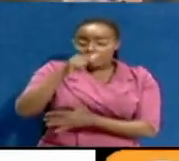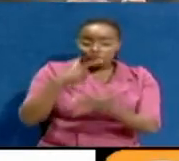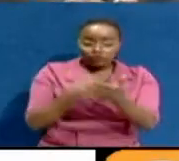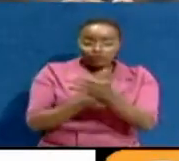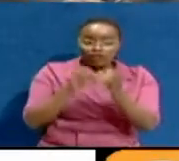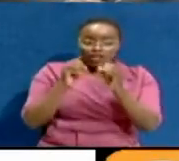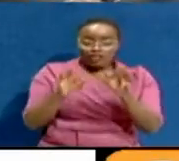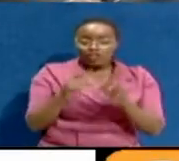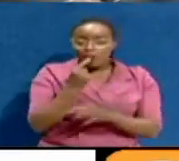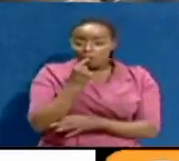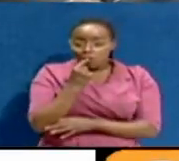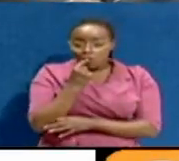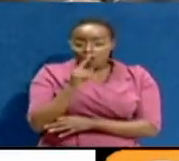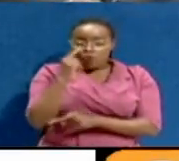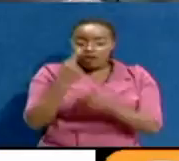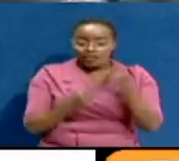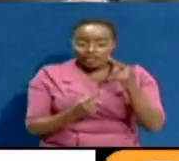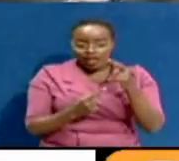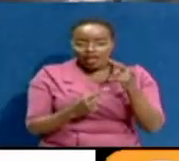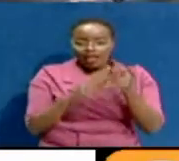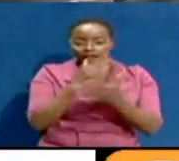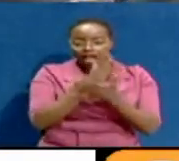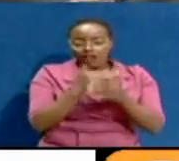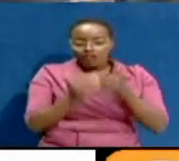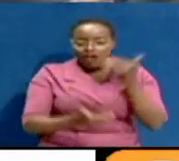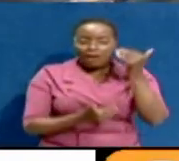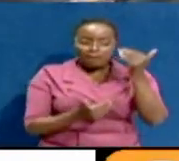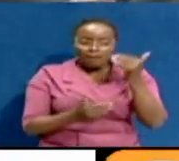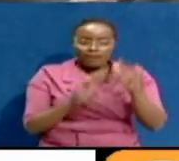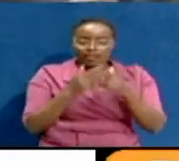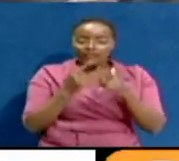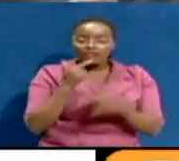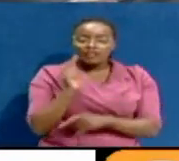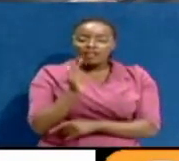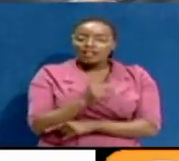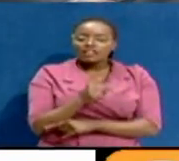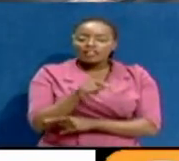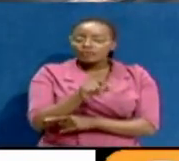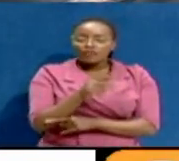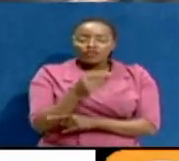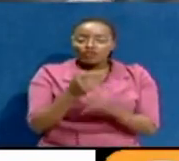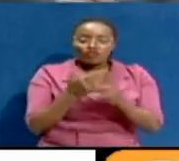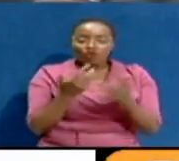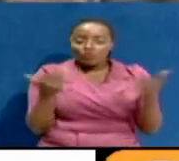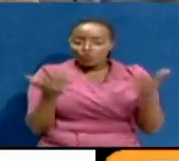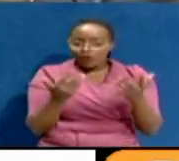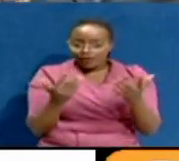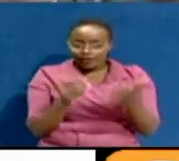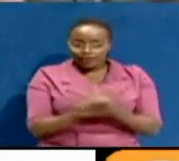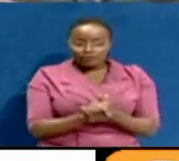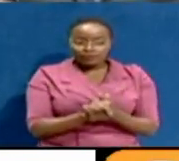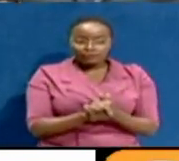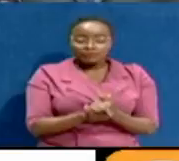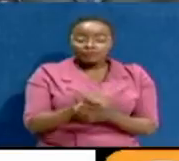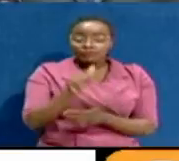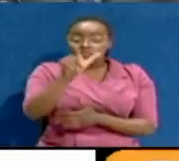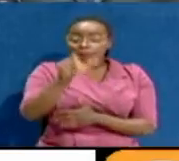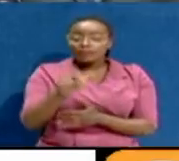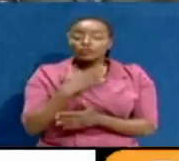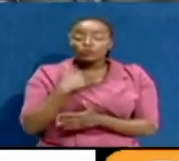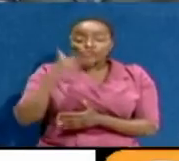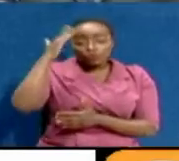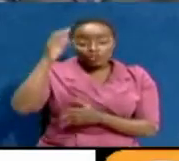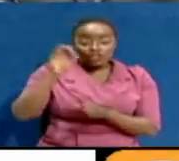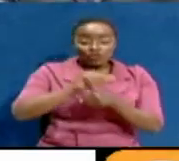vaccine if they're breastfeeding a 1.5-year baby? Again, they're not telling us where they're writing in from. George Mungai wants to know, if